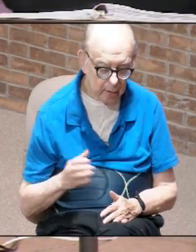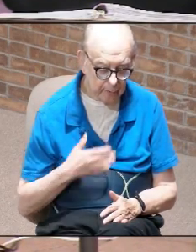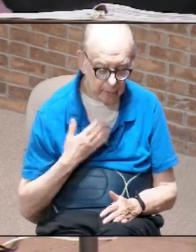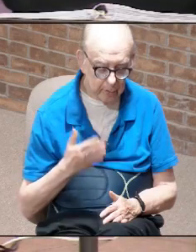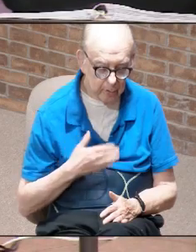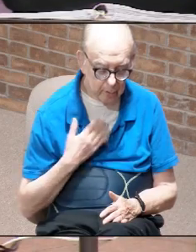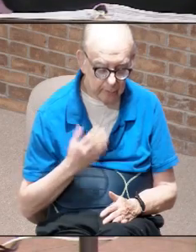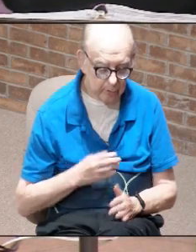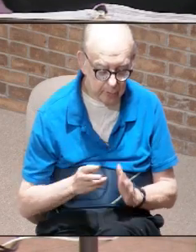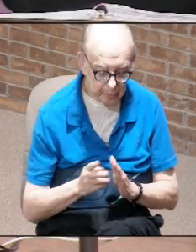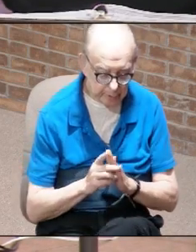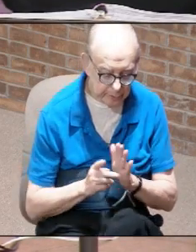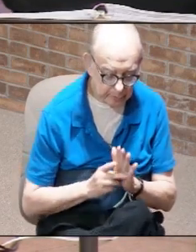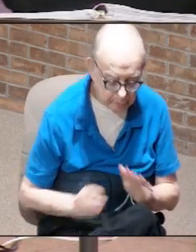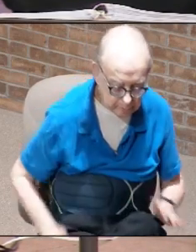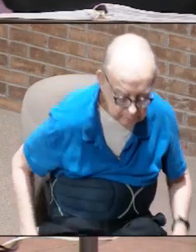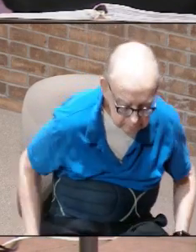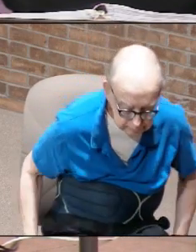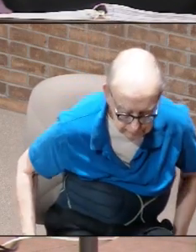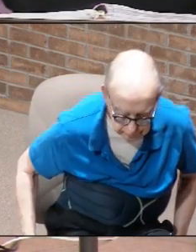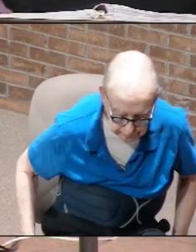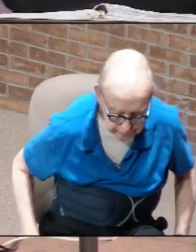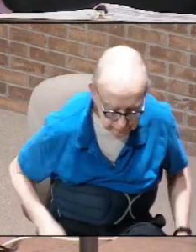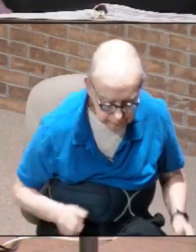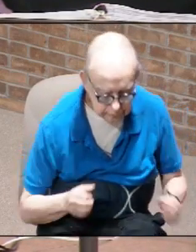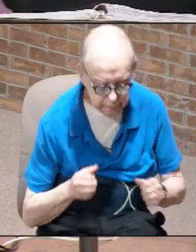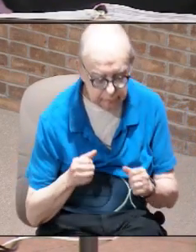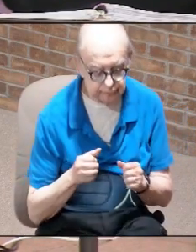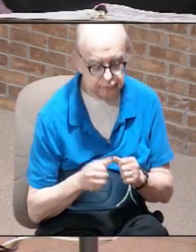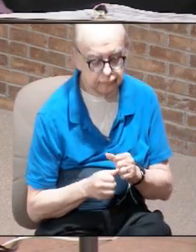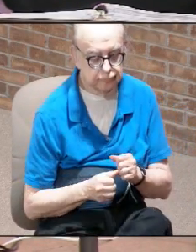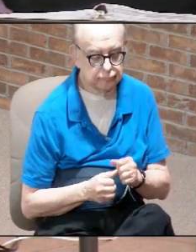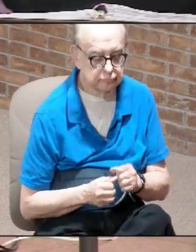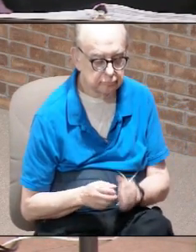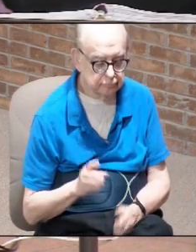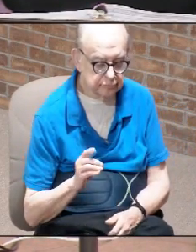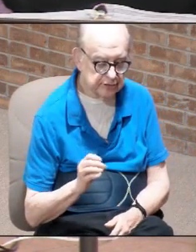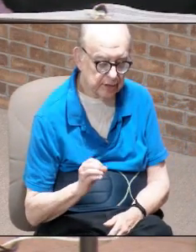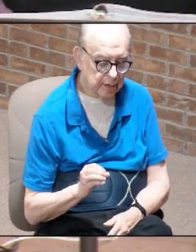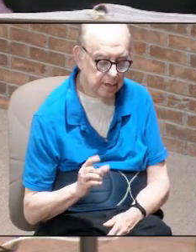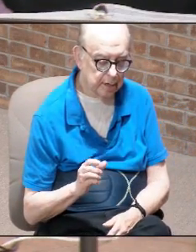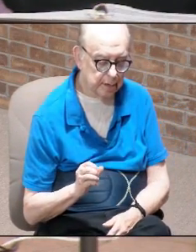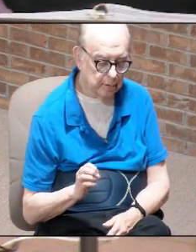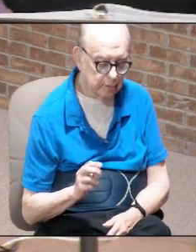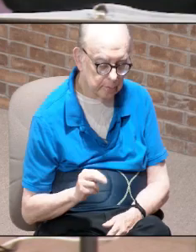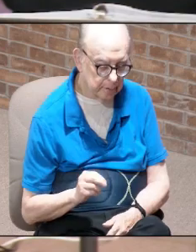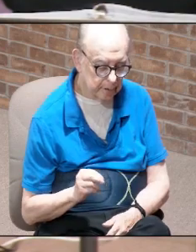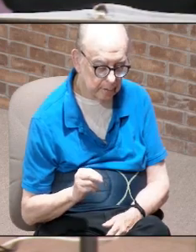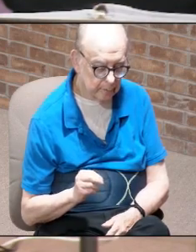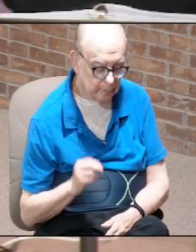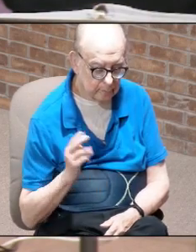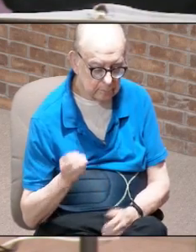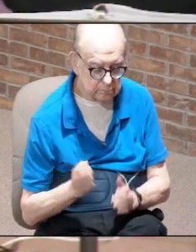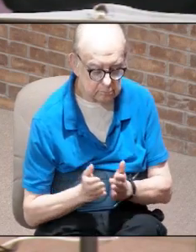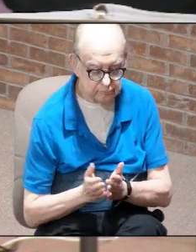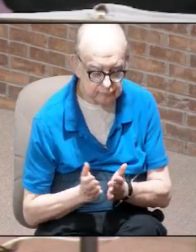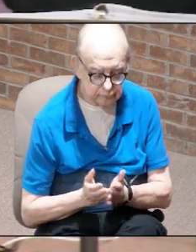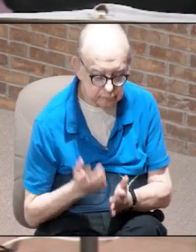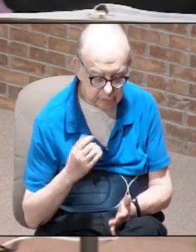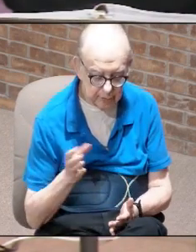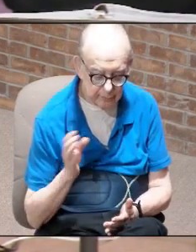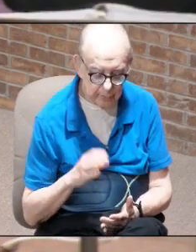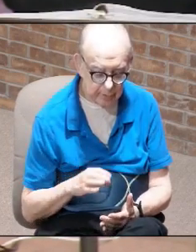The Fountain of Youth. Remember Ponce de Leon in your history books in Florida, where he was looking for the Fountain of